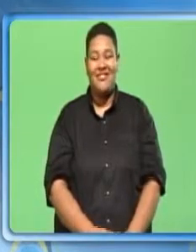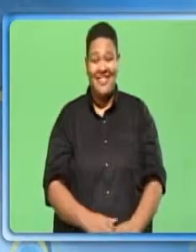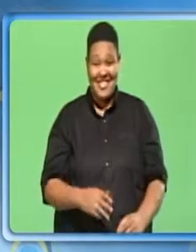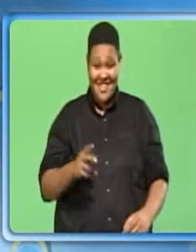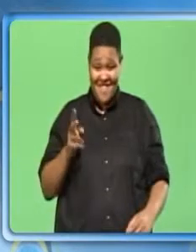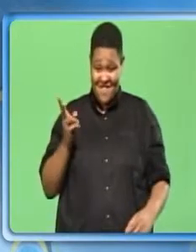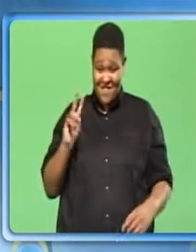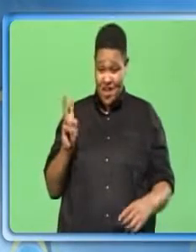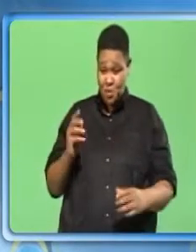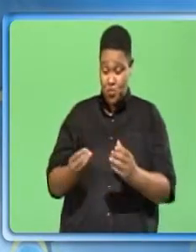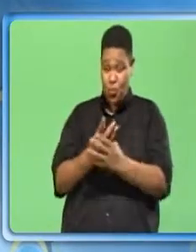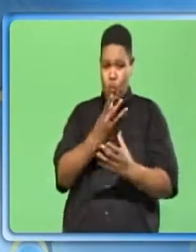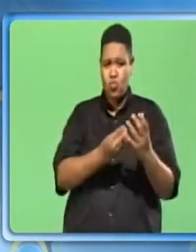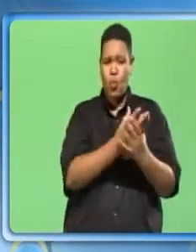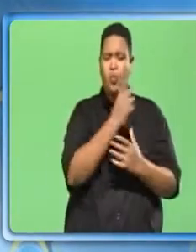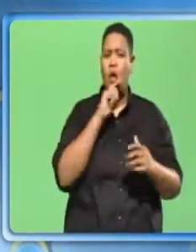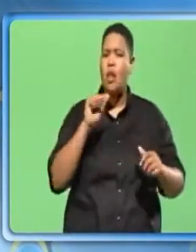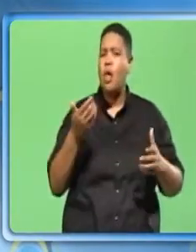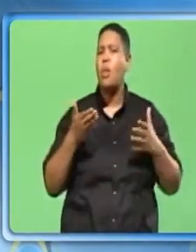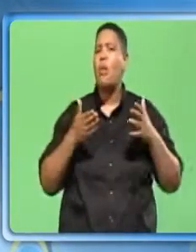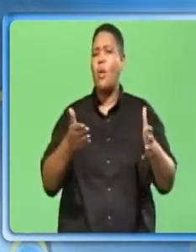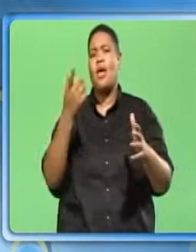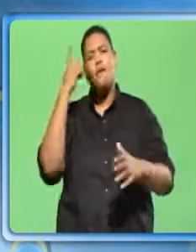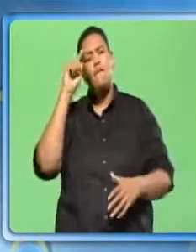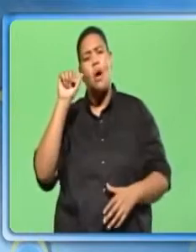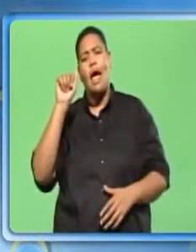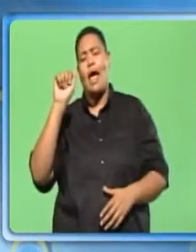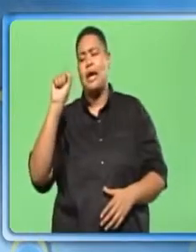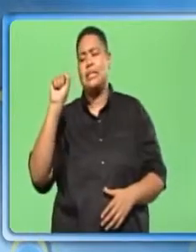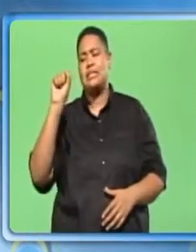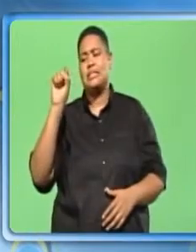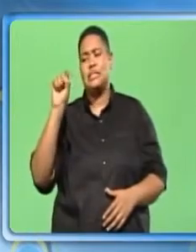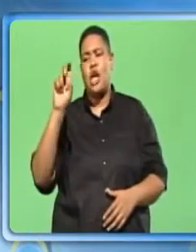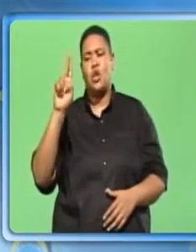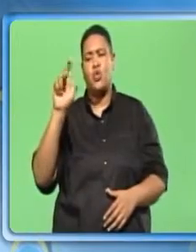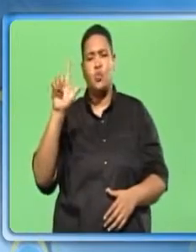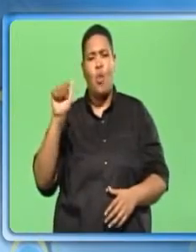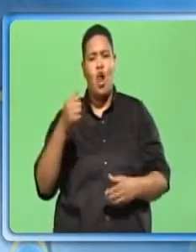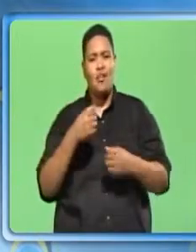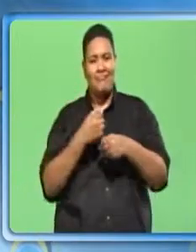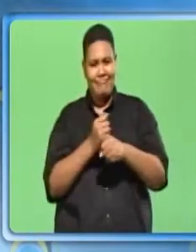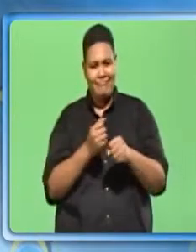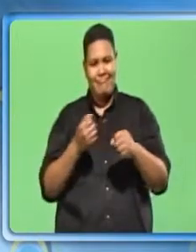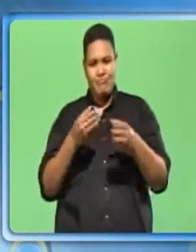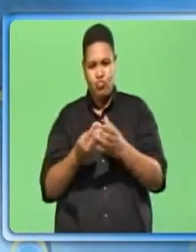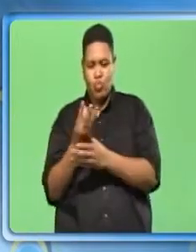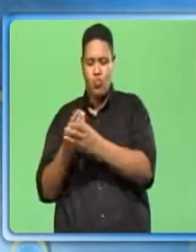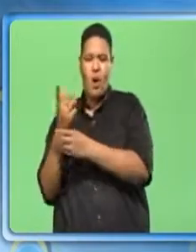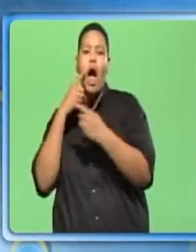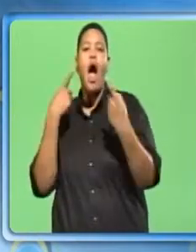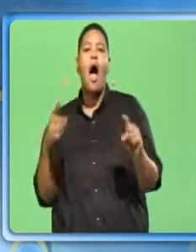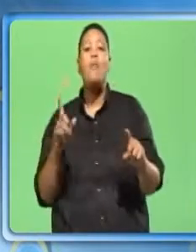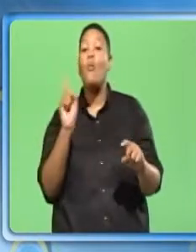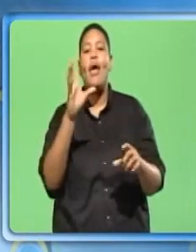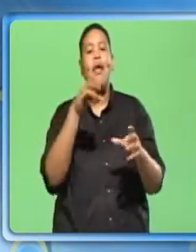Vegetative reproduction is another form of asexual reproduction. This occurs in plants.